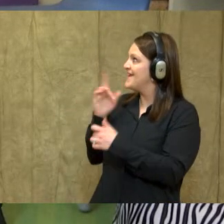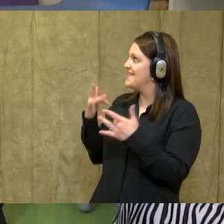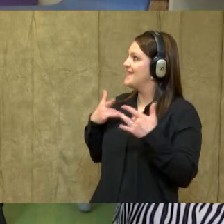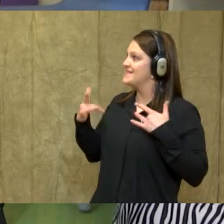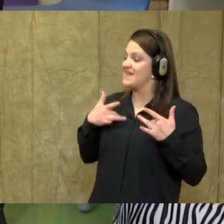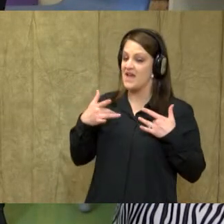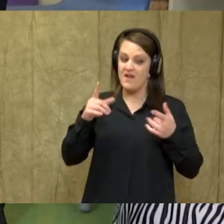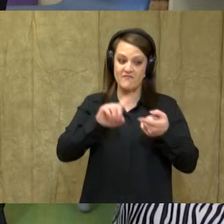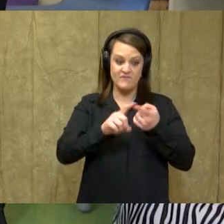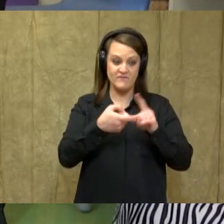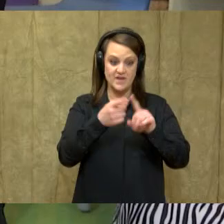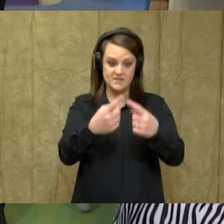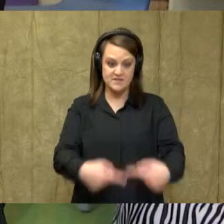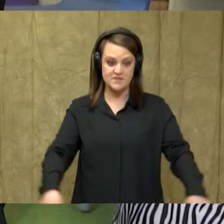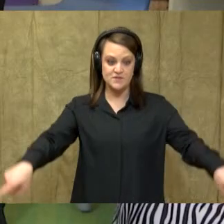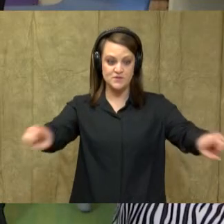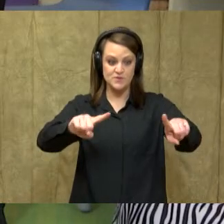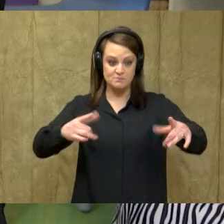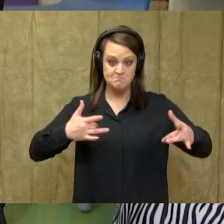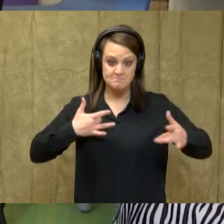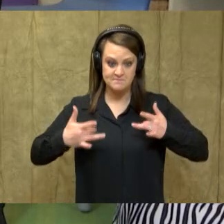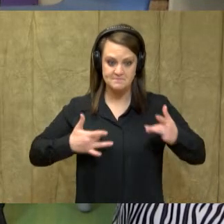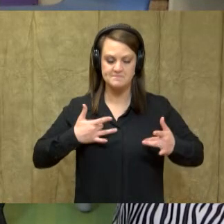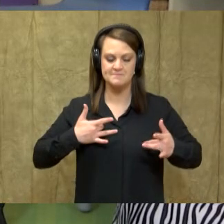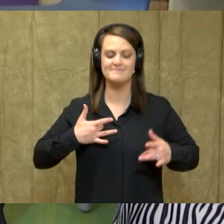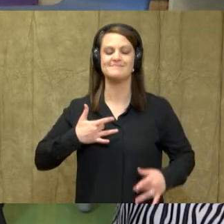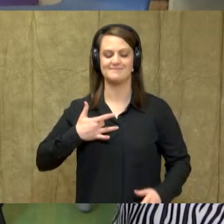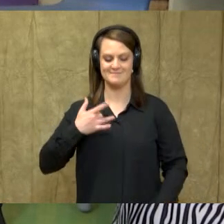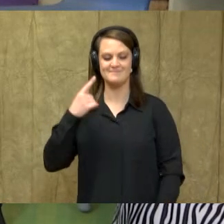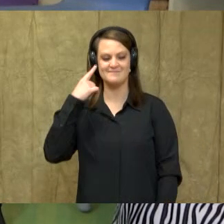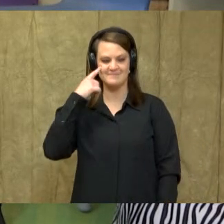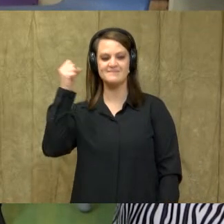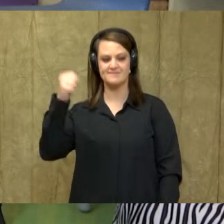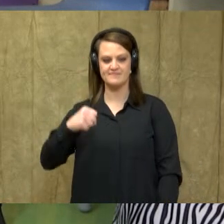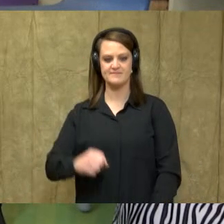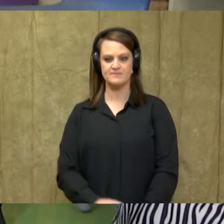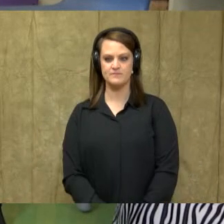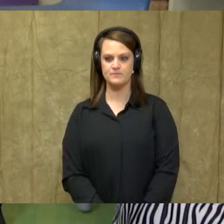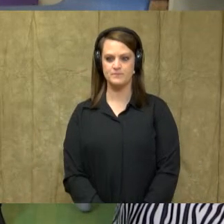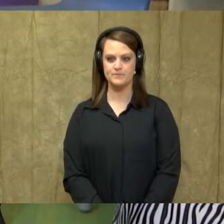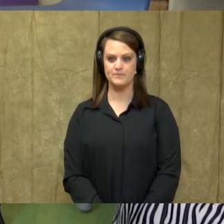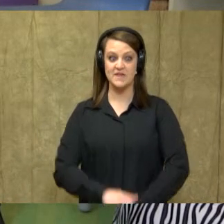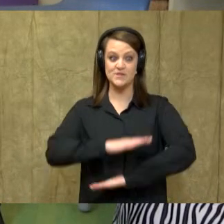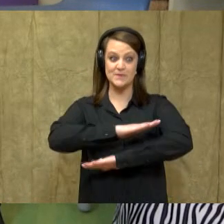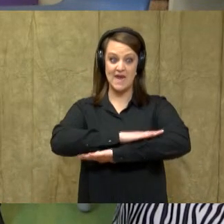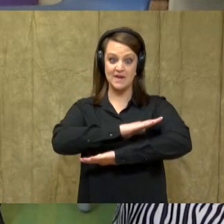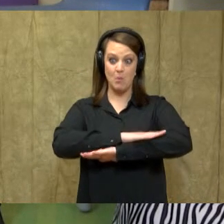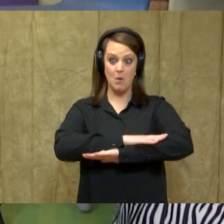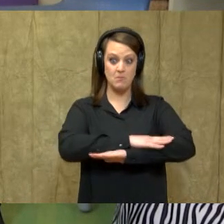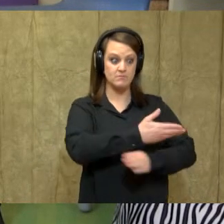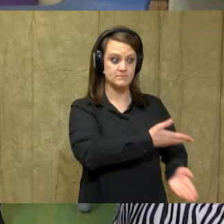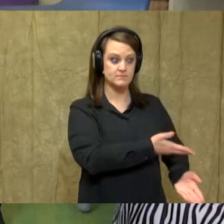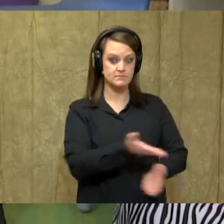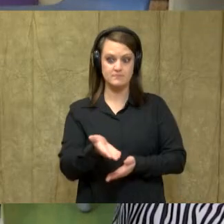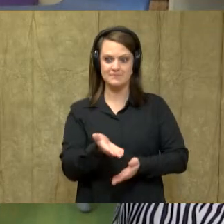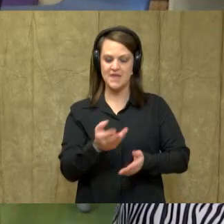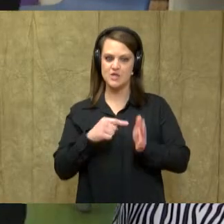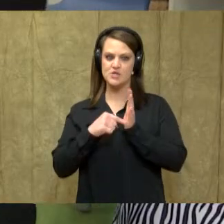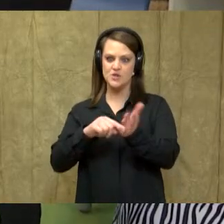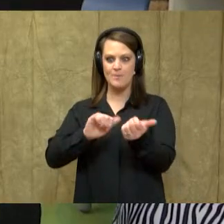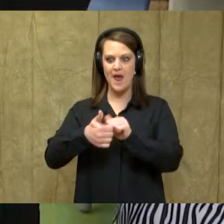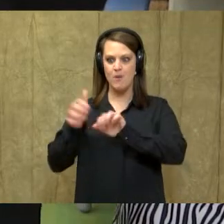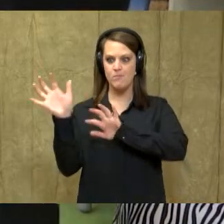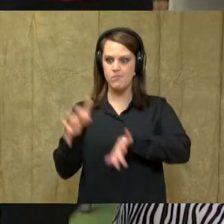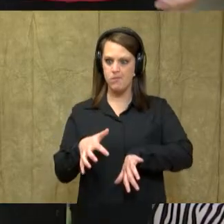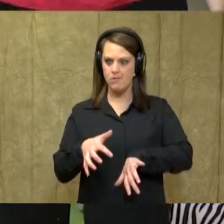excited. Friends, are you excited? I thought so. Okay, let's go get the table so we can show them how to make rain. Okay.